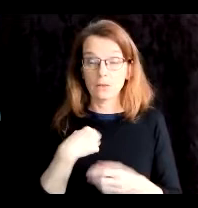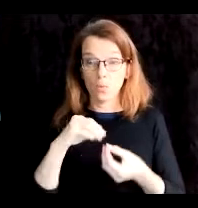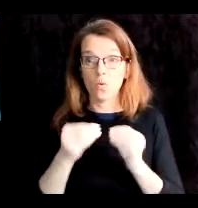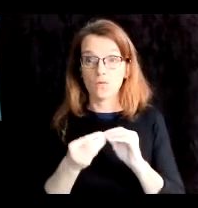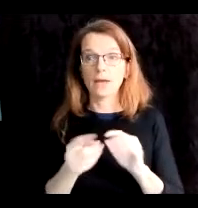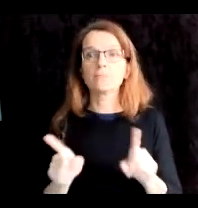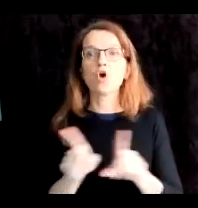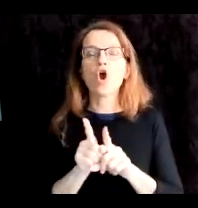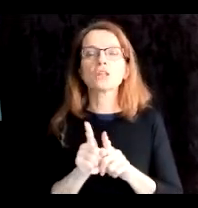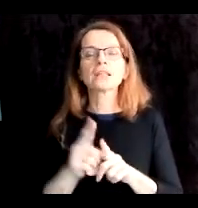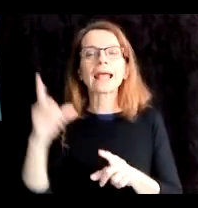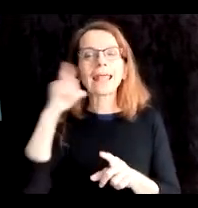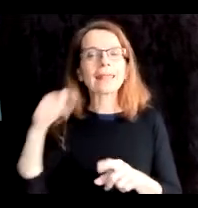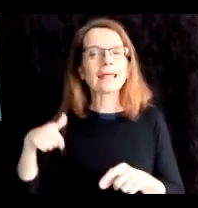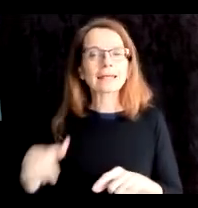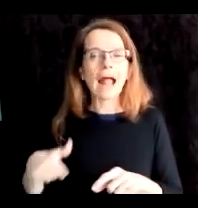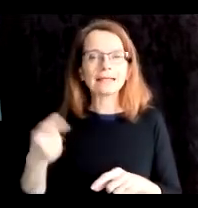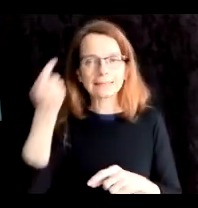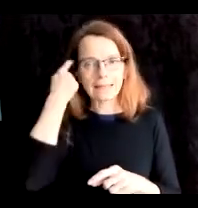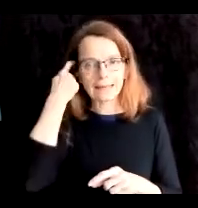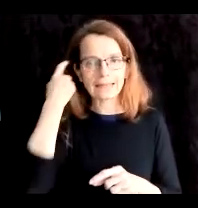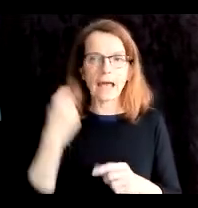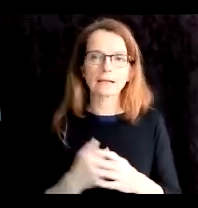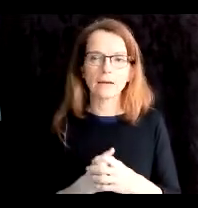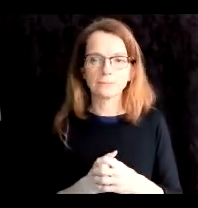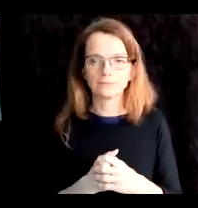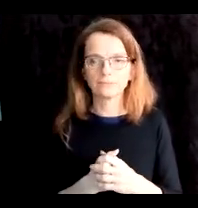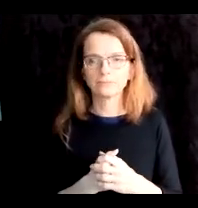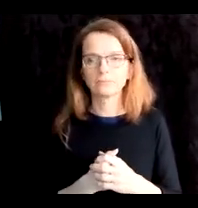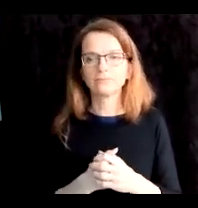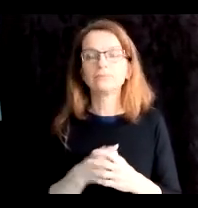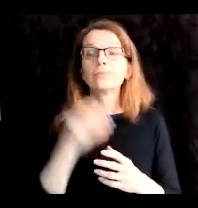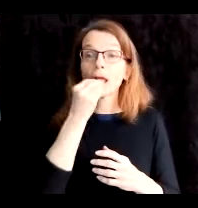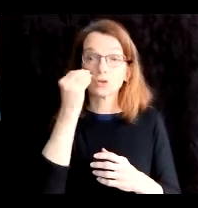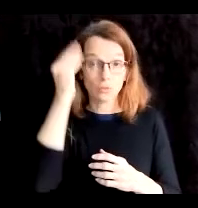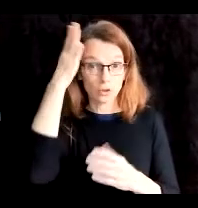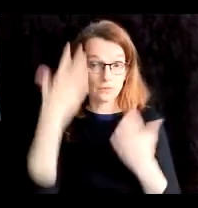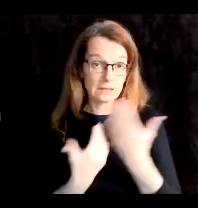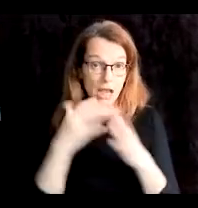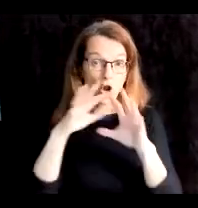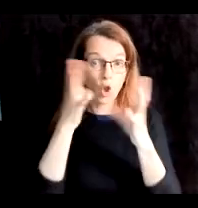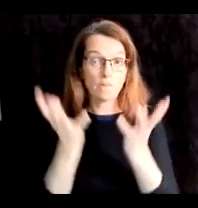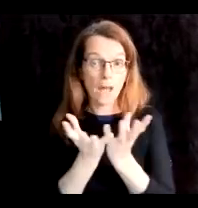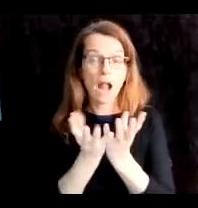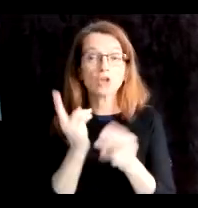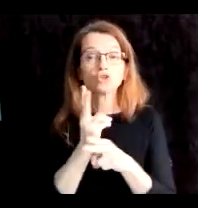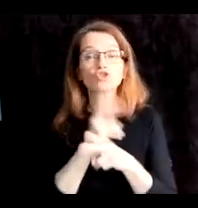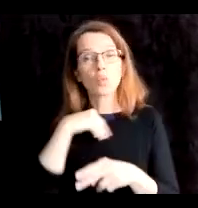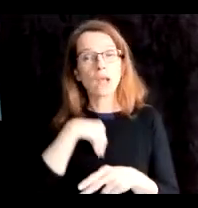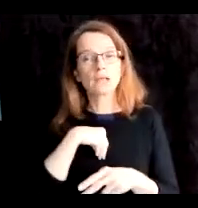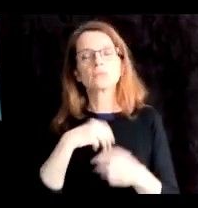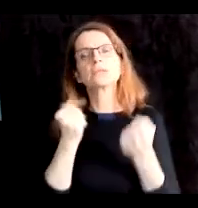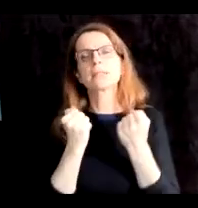factors that made global citizenship education the most important topic today when we talk about